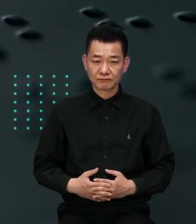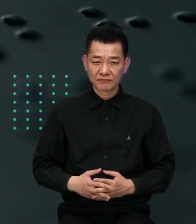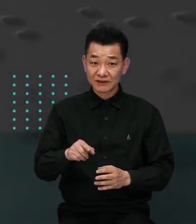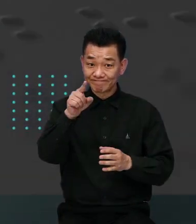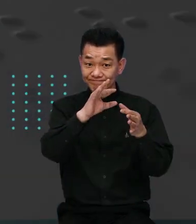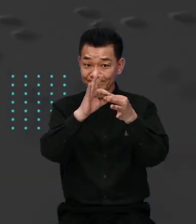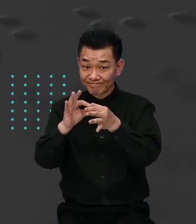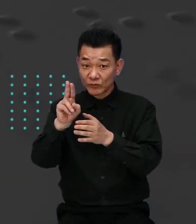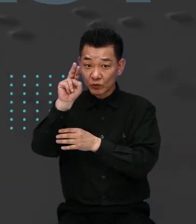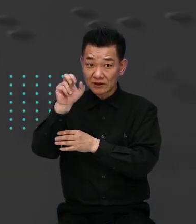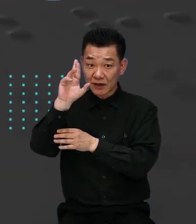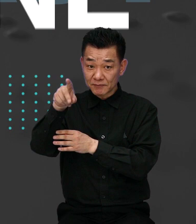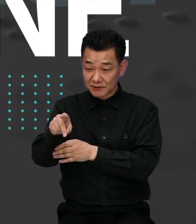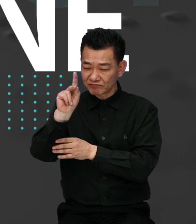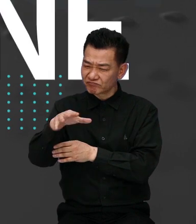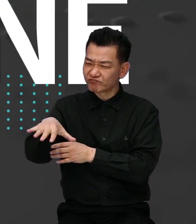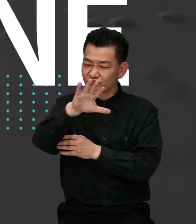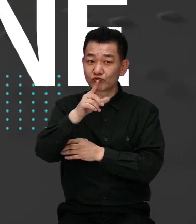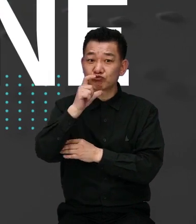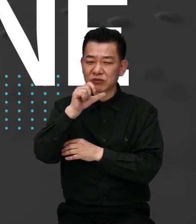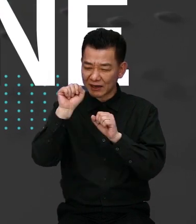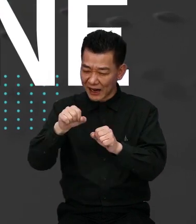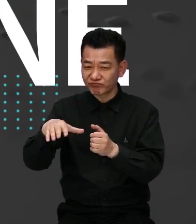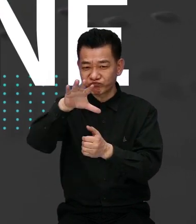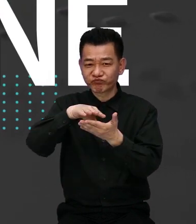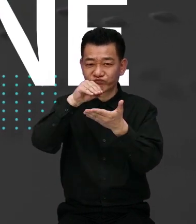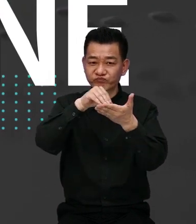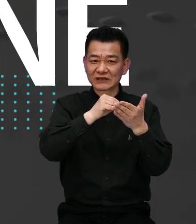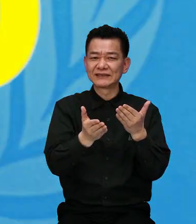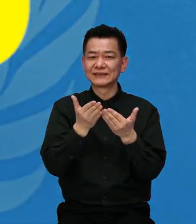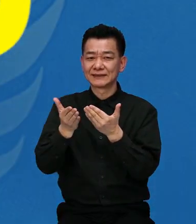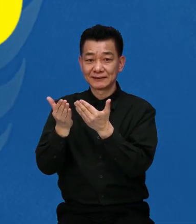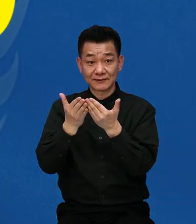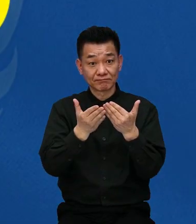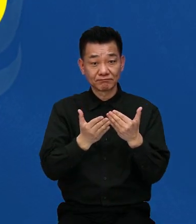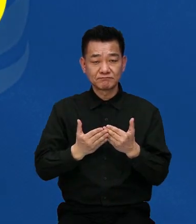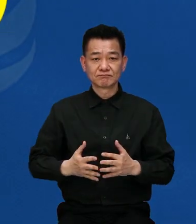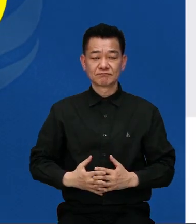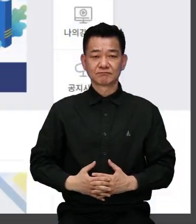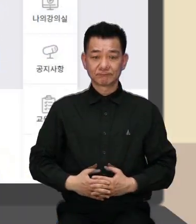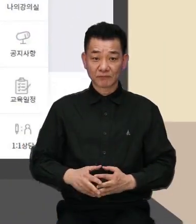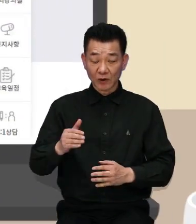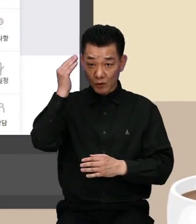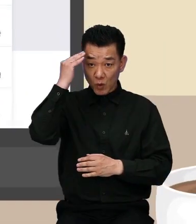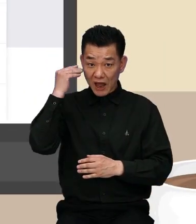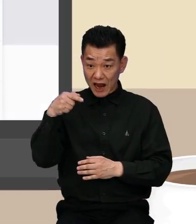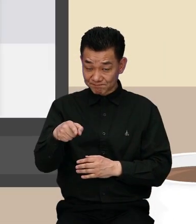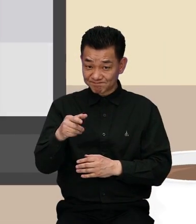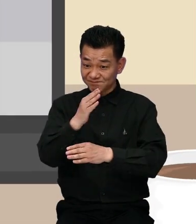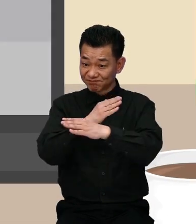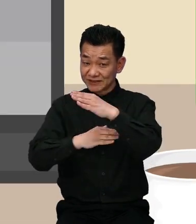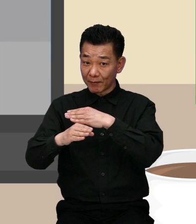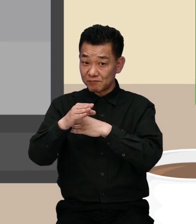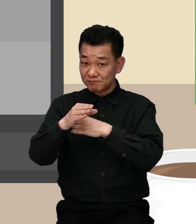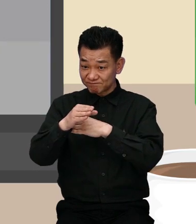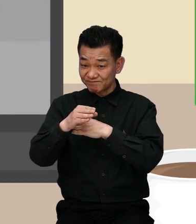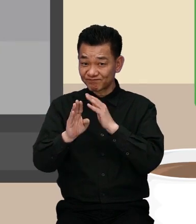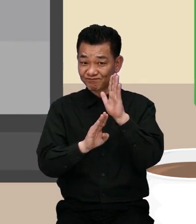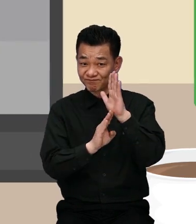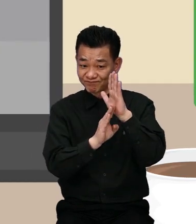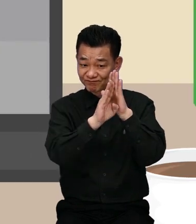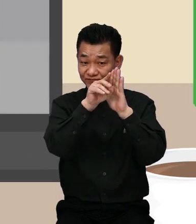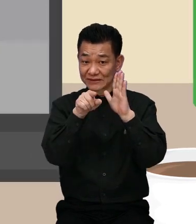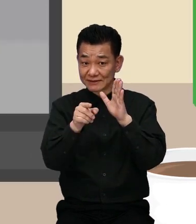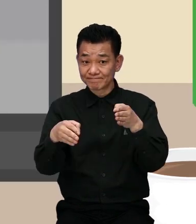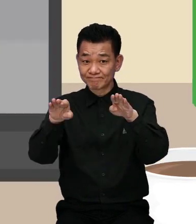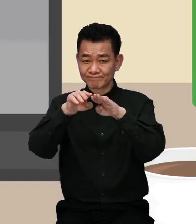For anyone to easily understand the UN CRPD, the Korea Disabled People's